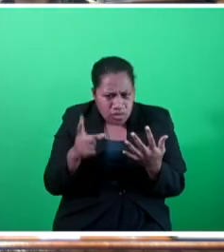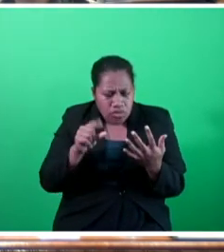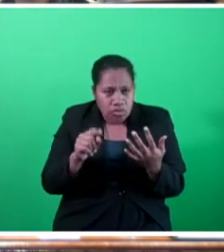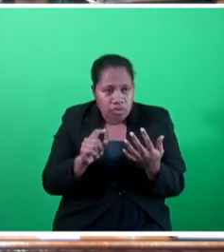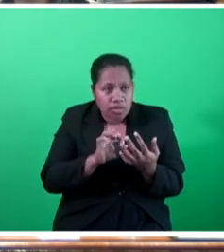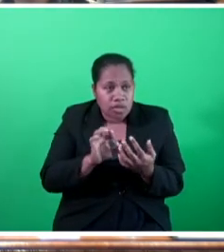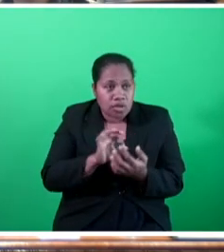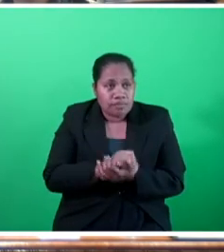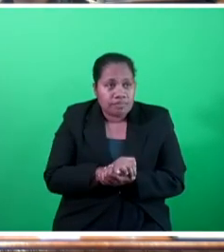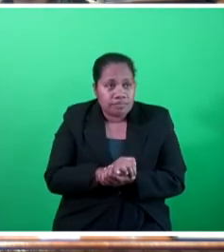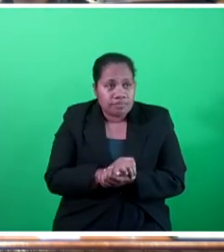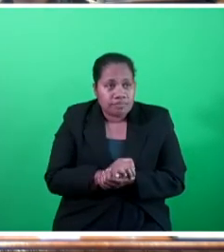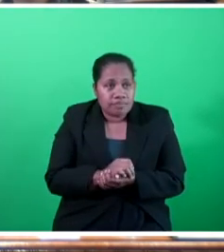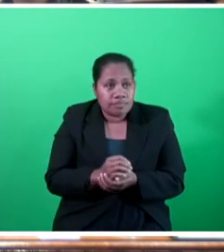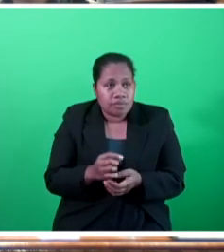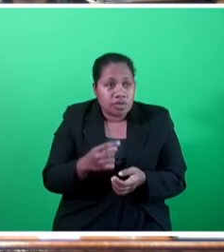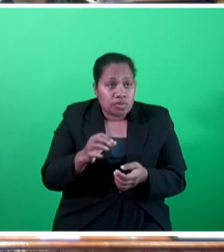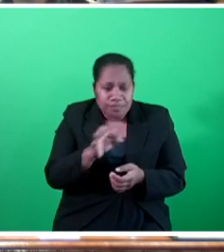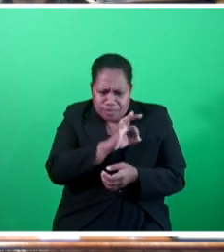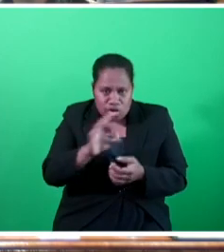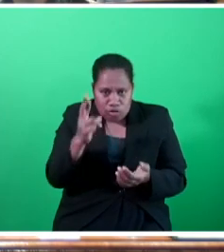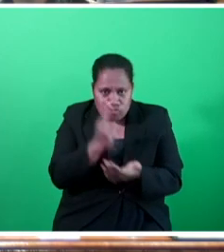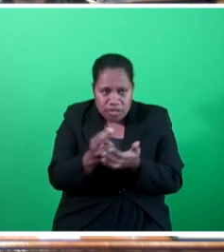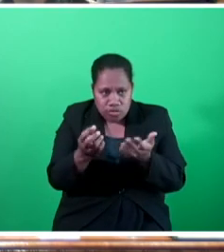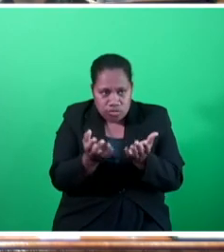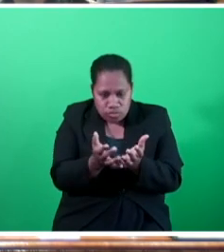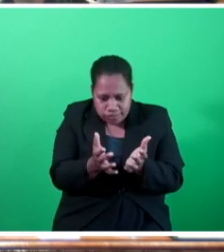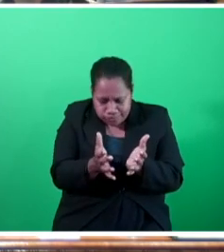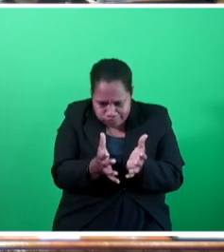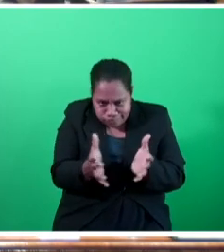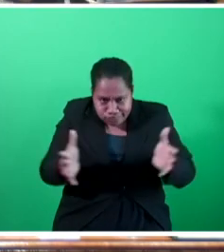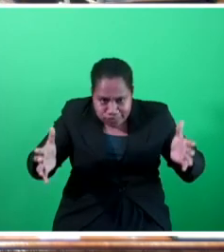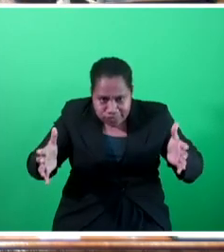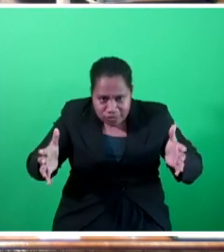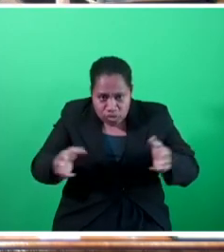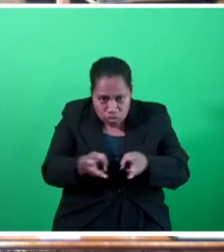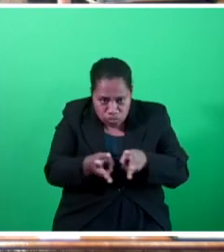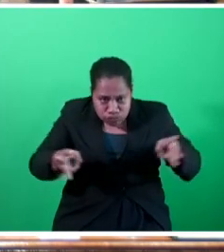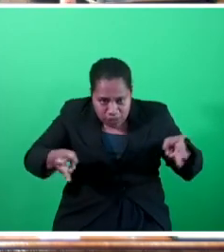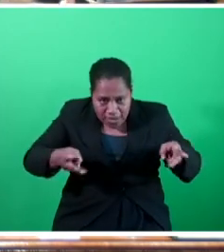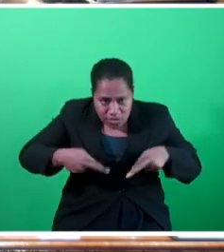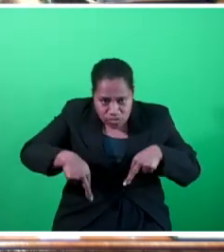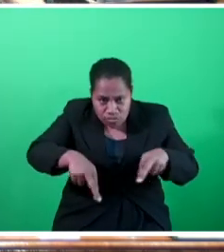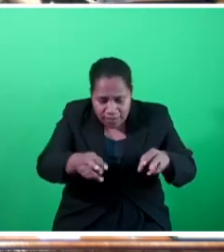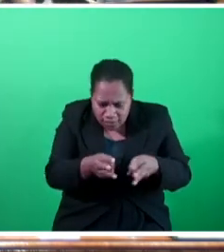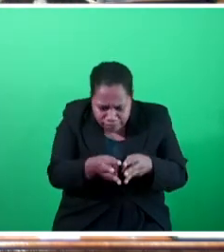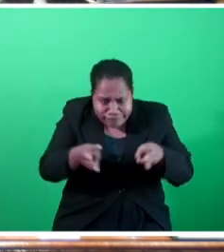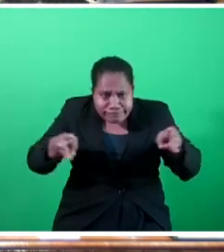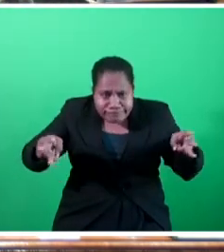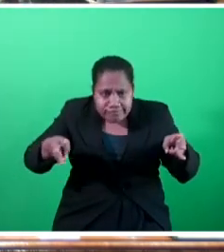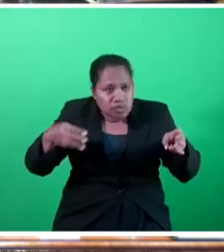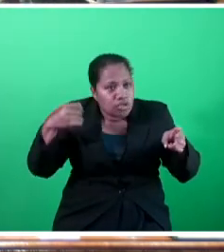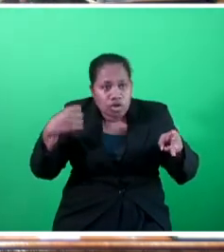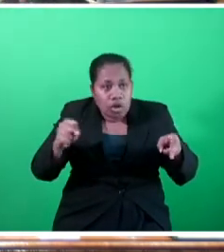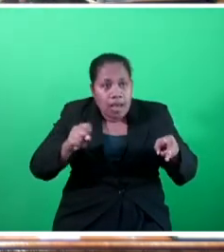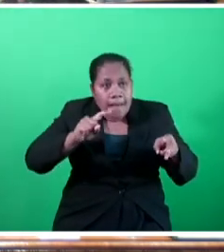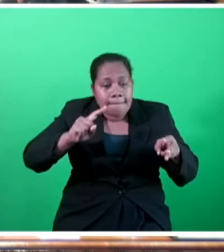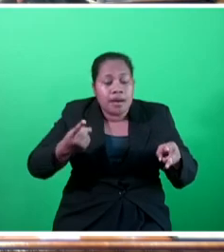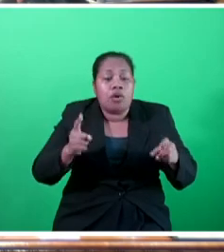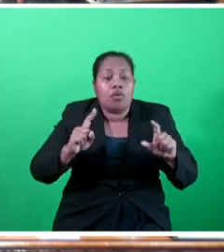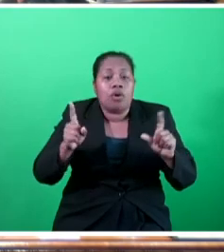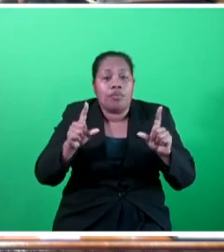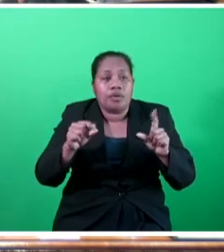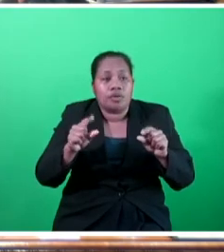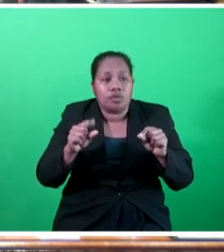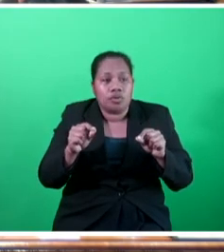depth, in other words, the conveyance level of the river. You don't widen it, but what you do is you build what we call floodplains. So